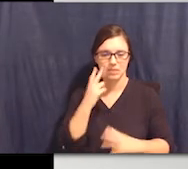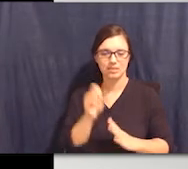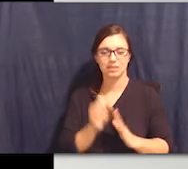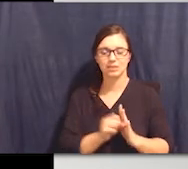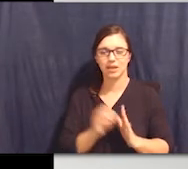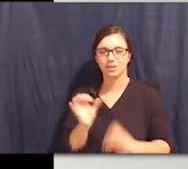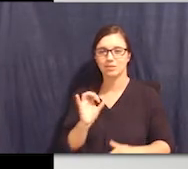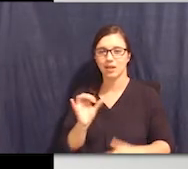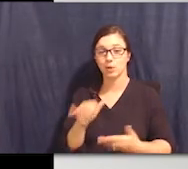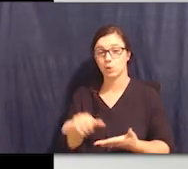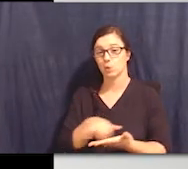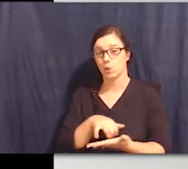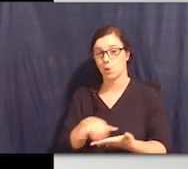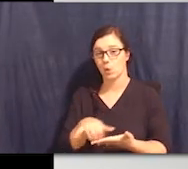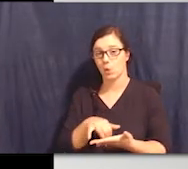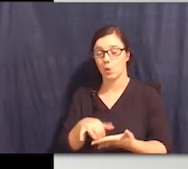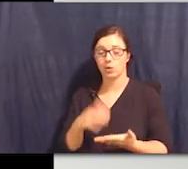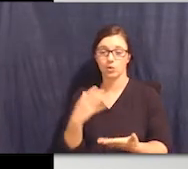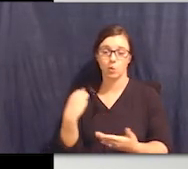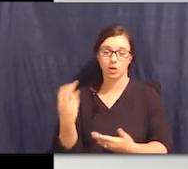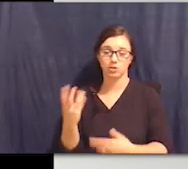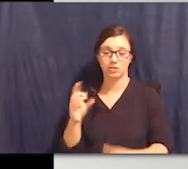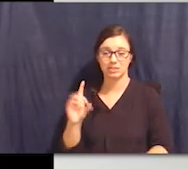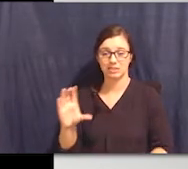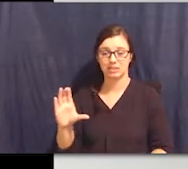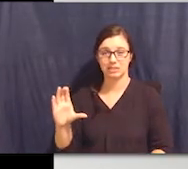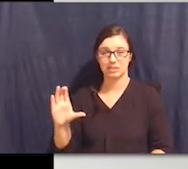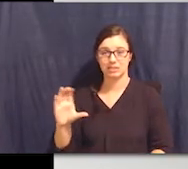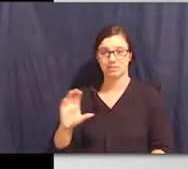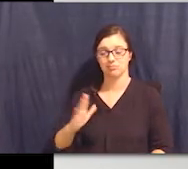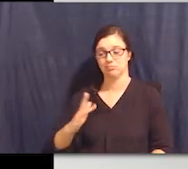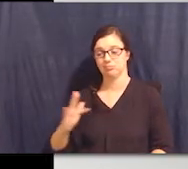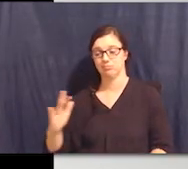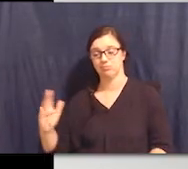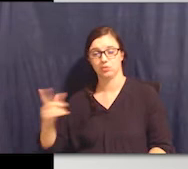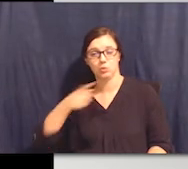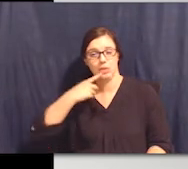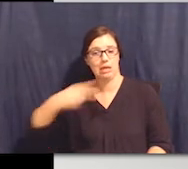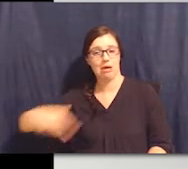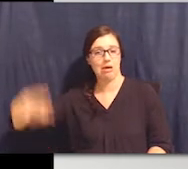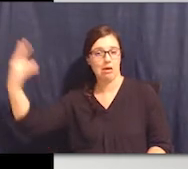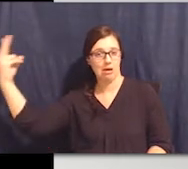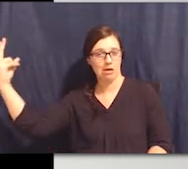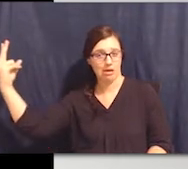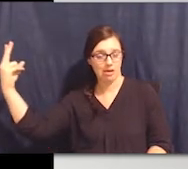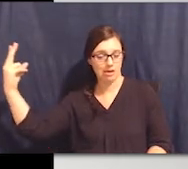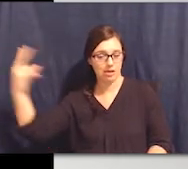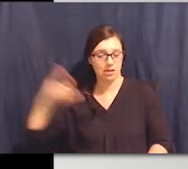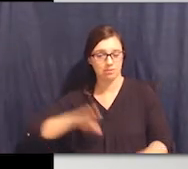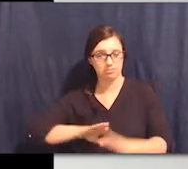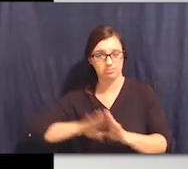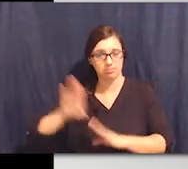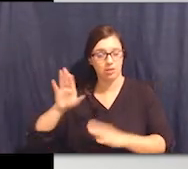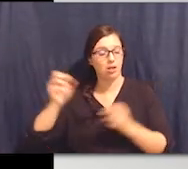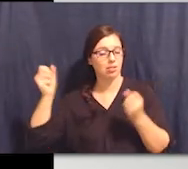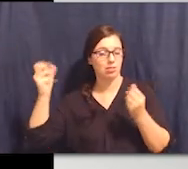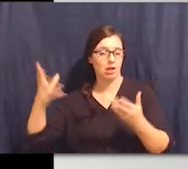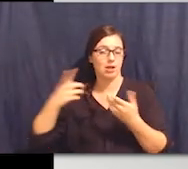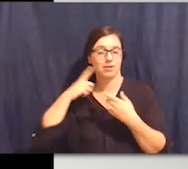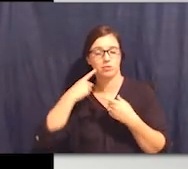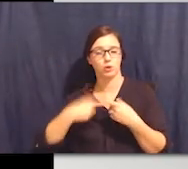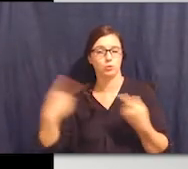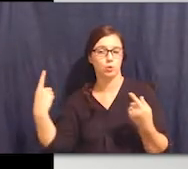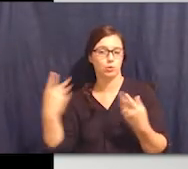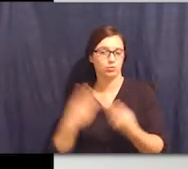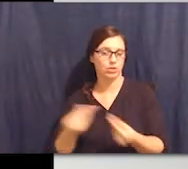states like New York or maybe Washington, D.C. at the far end, really high, a lot of dispute resolution activity.